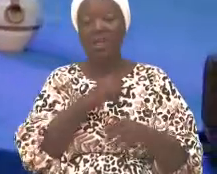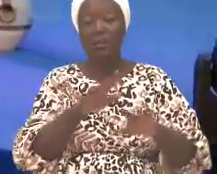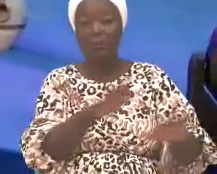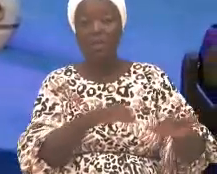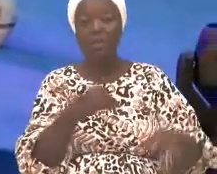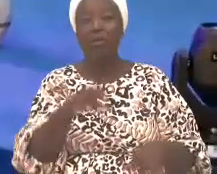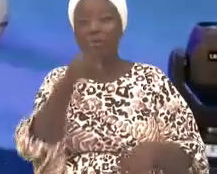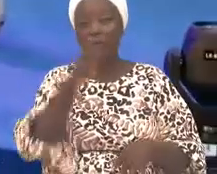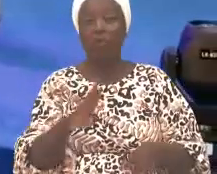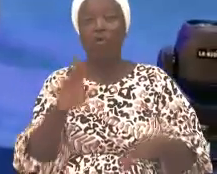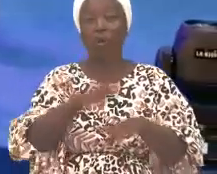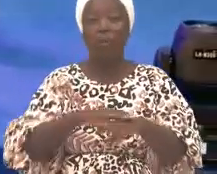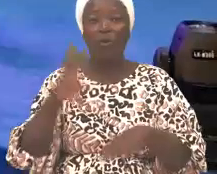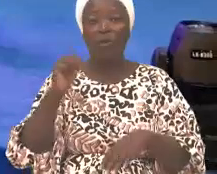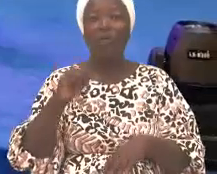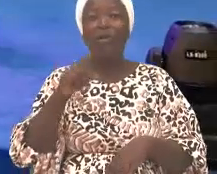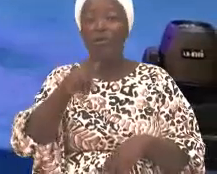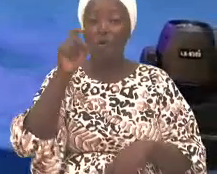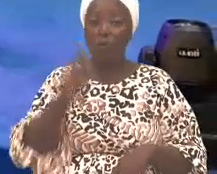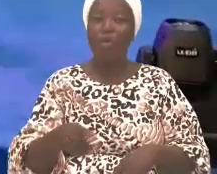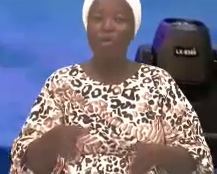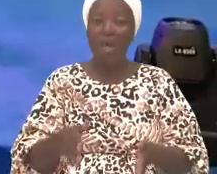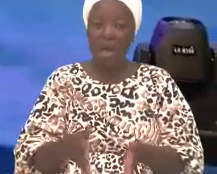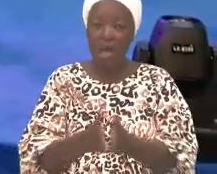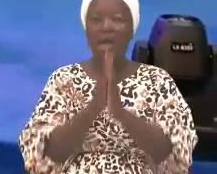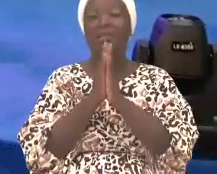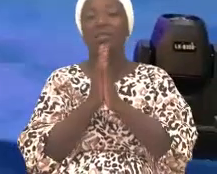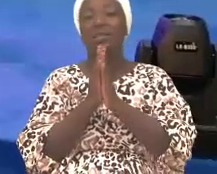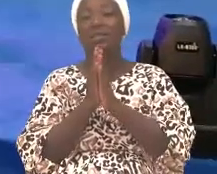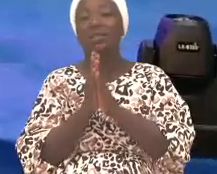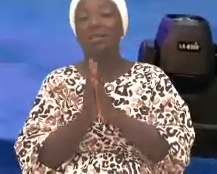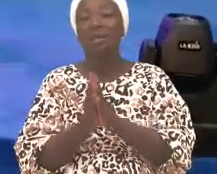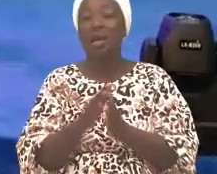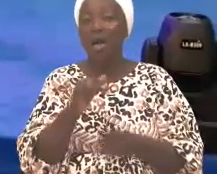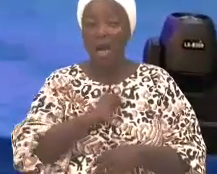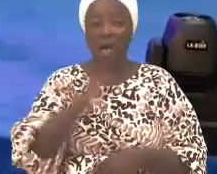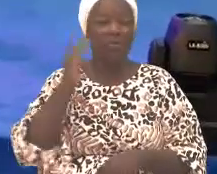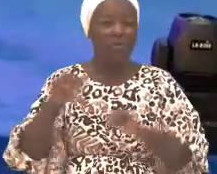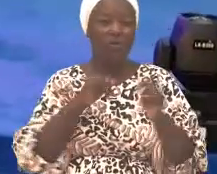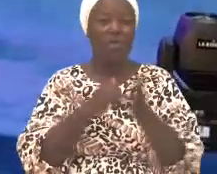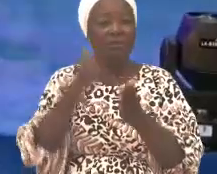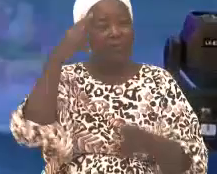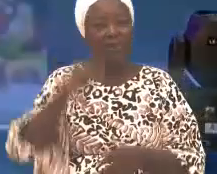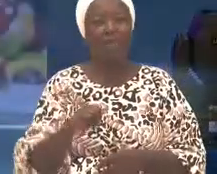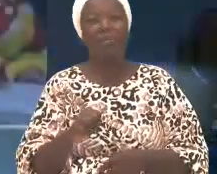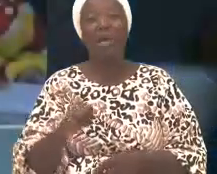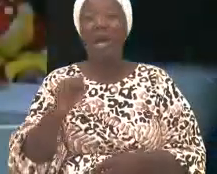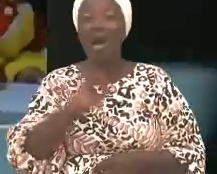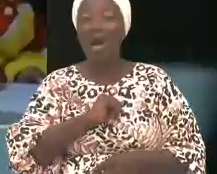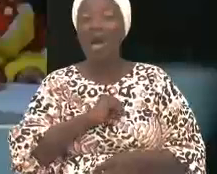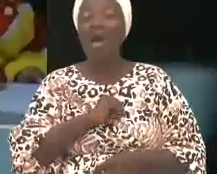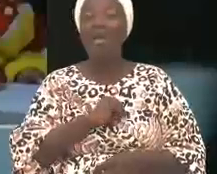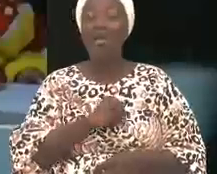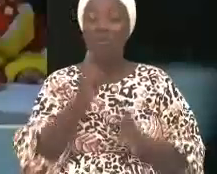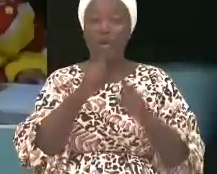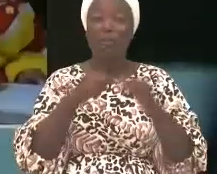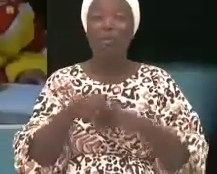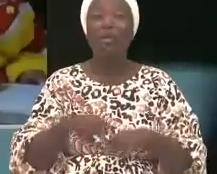upon them. They must ask, they must inquire, I'll do it for them. I talk of